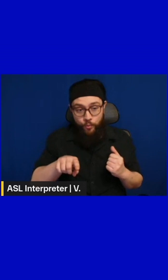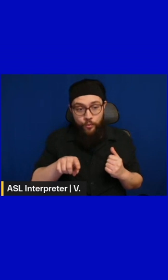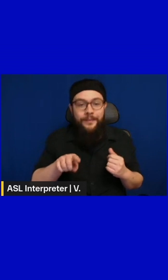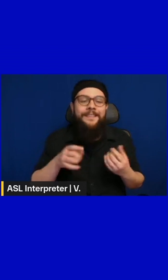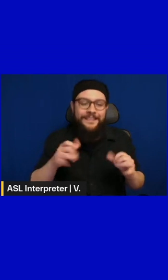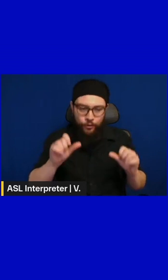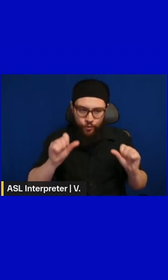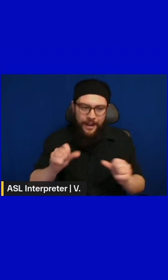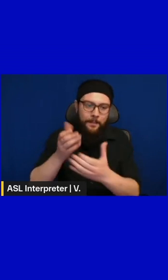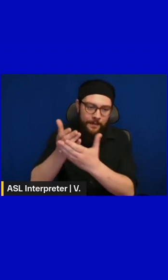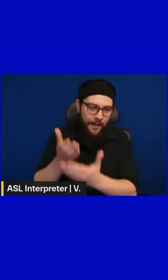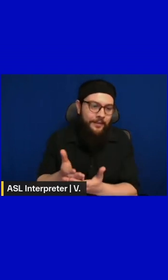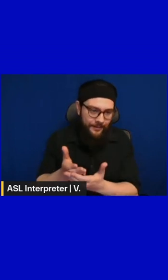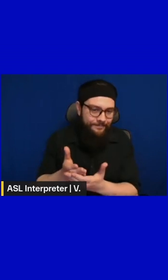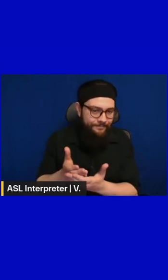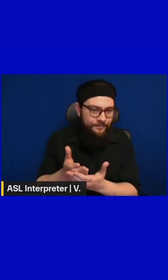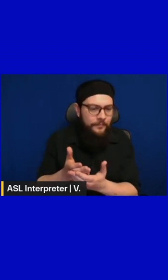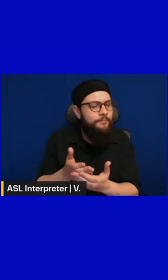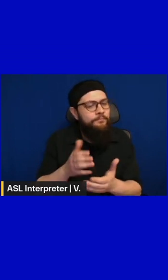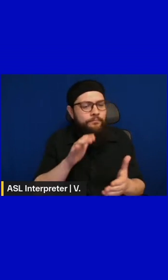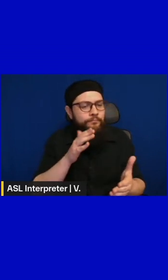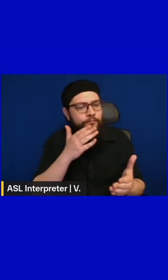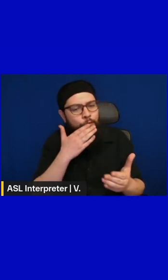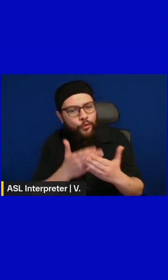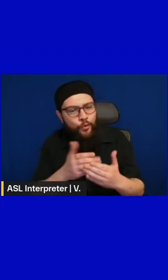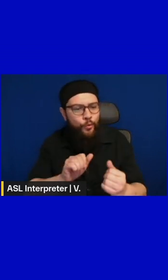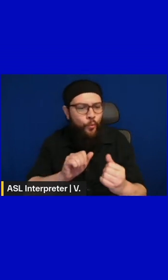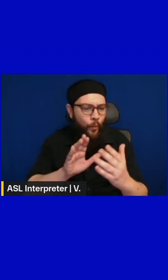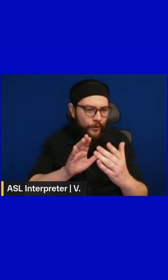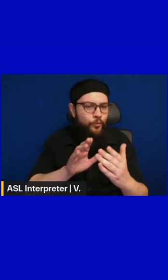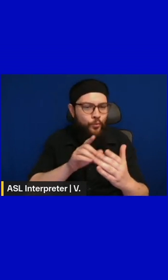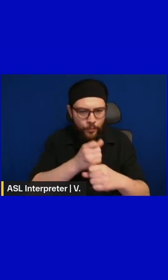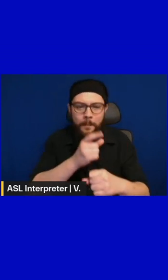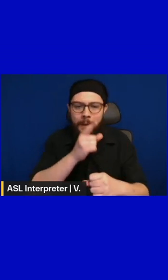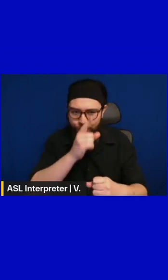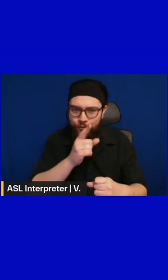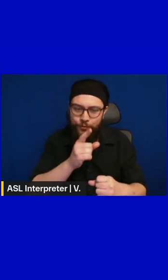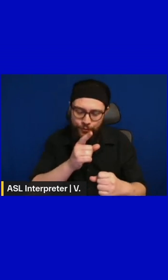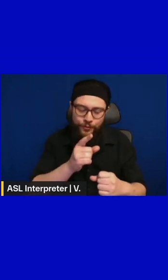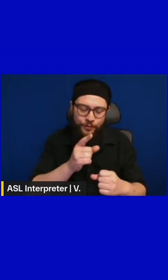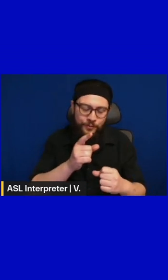be validated. And so that's a good way of ensuring that we have